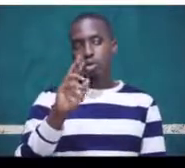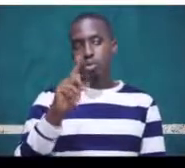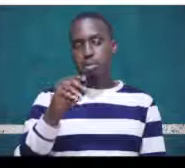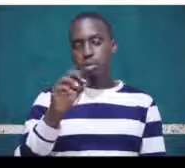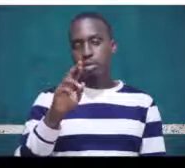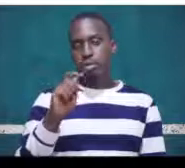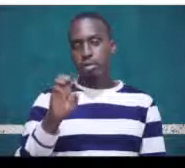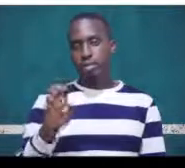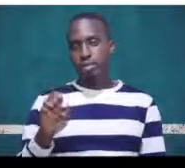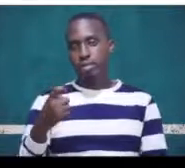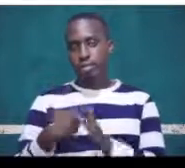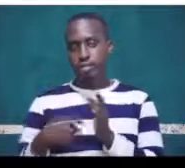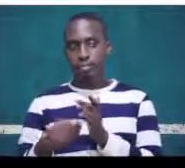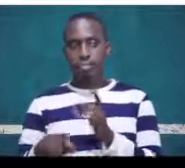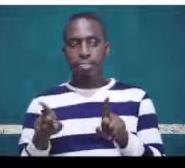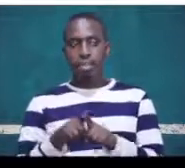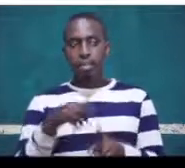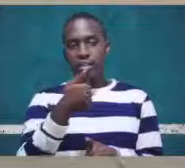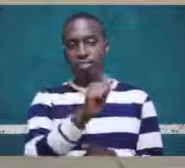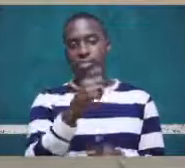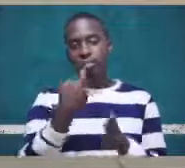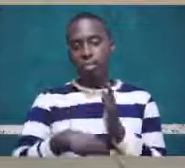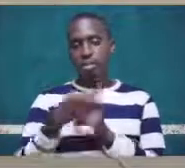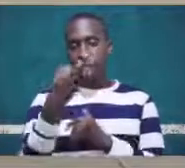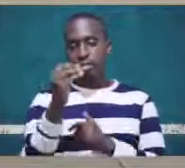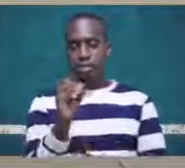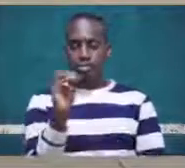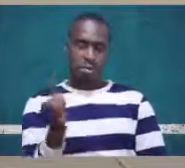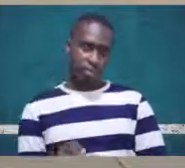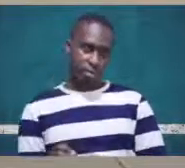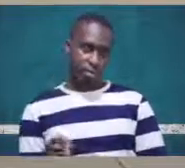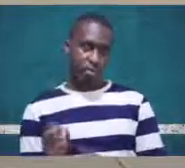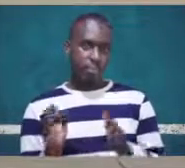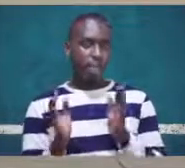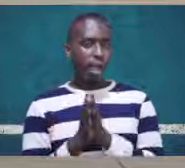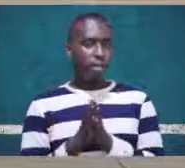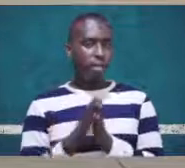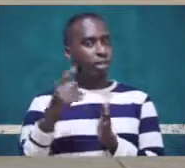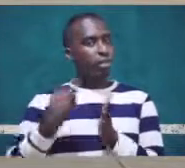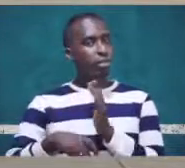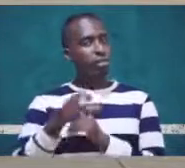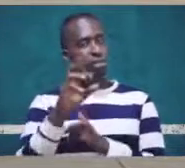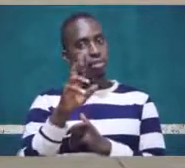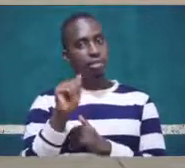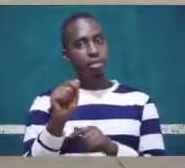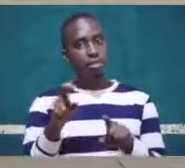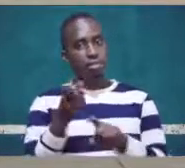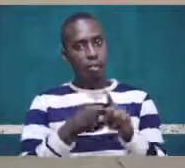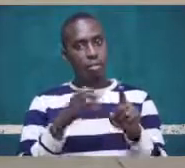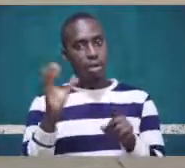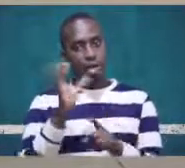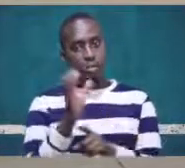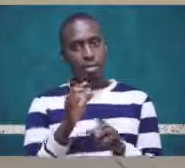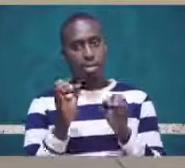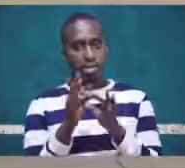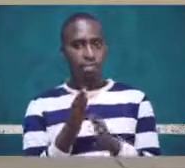find its rate, it's at 30% of the tax profits. And the tax rate for foreign companies, when for